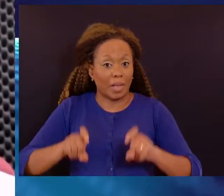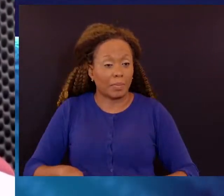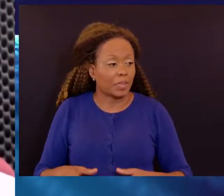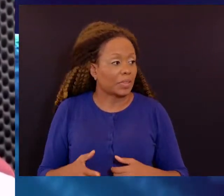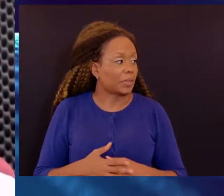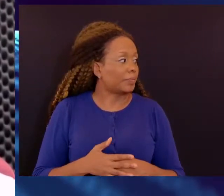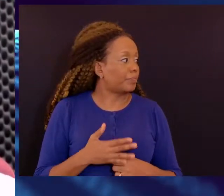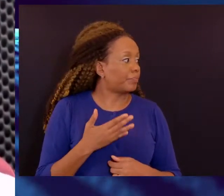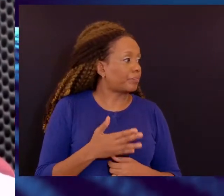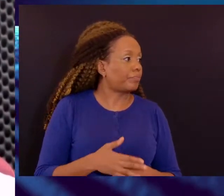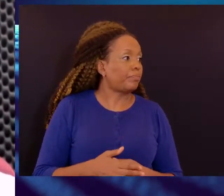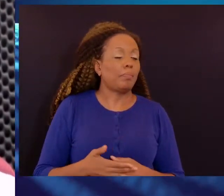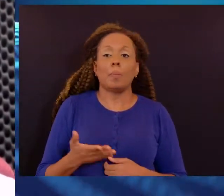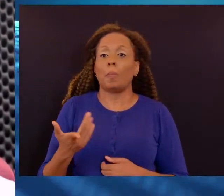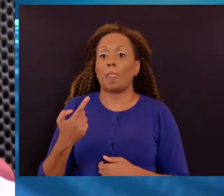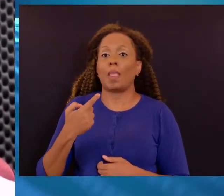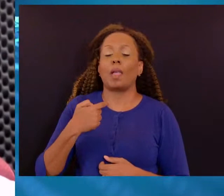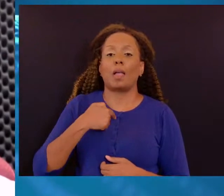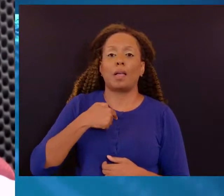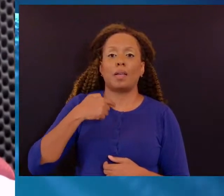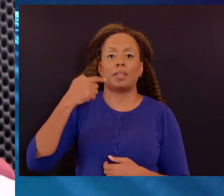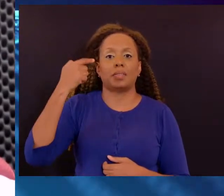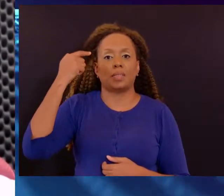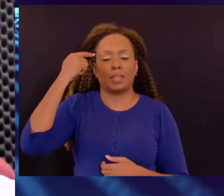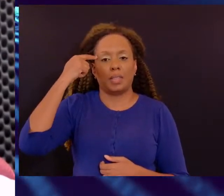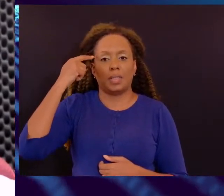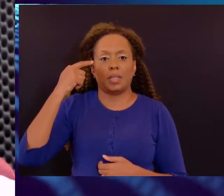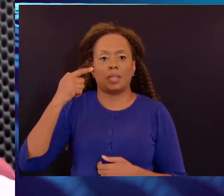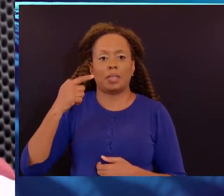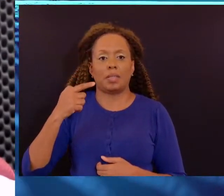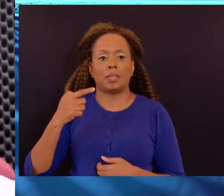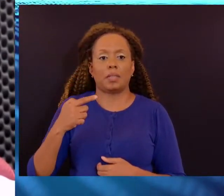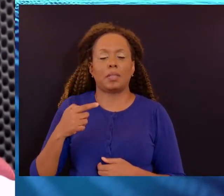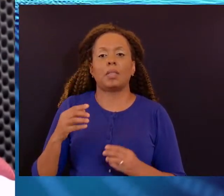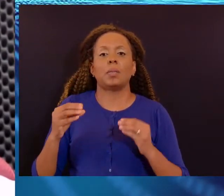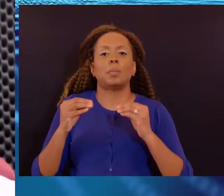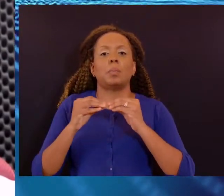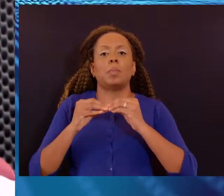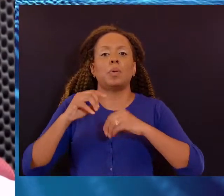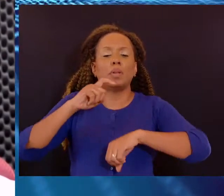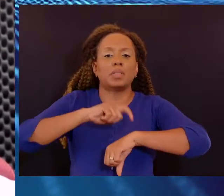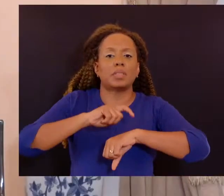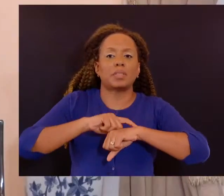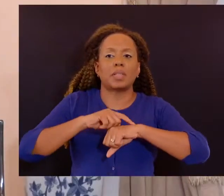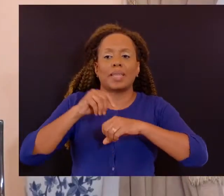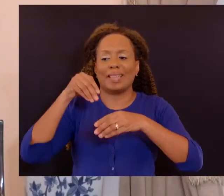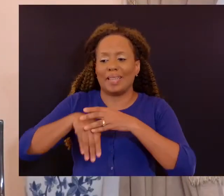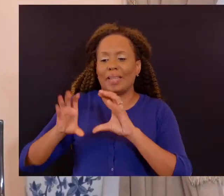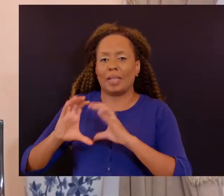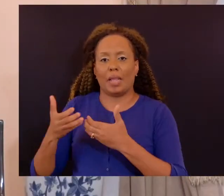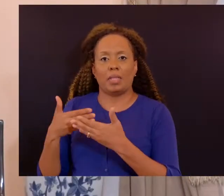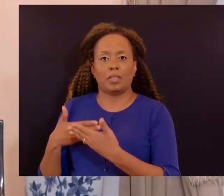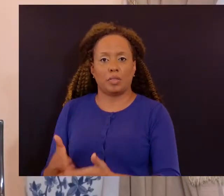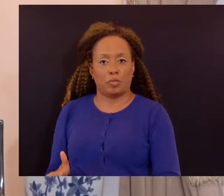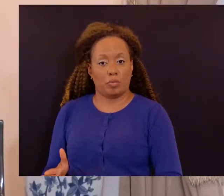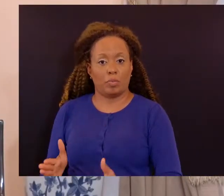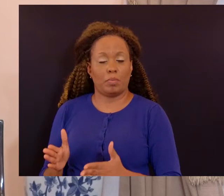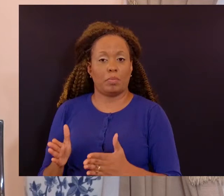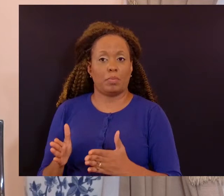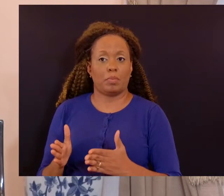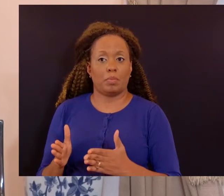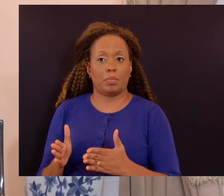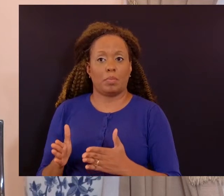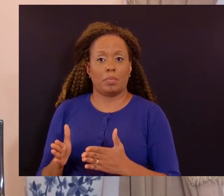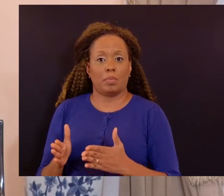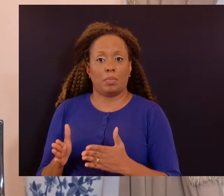I think it is fair to say that the more time face-to-face that students have, the better. I'm not sure if the parents who are asking because